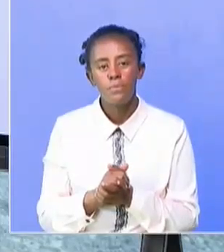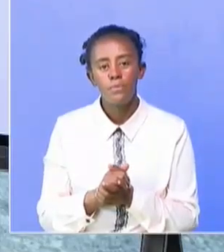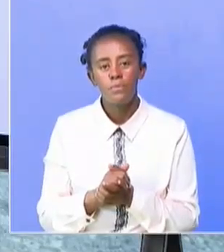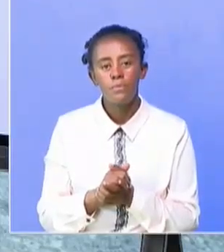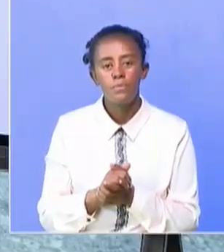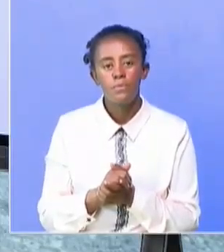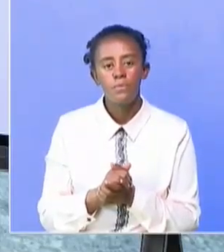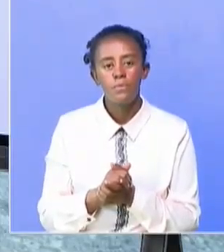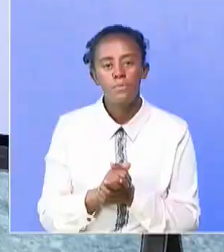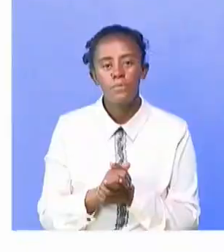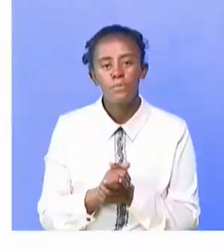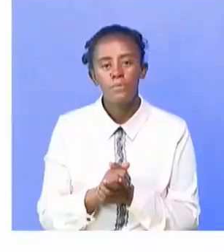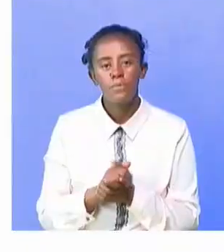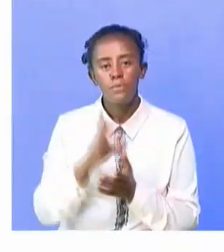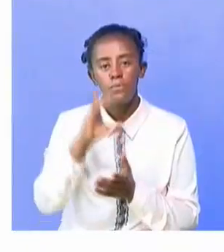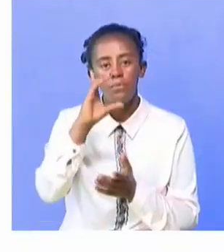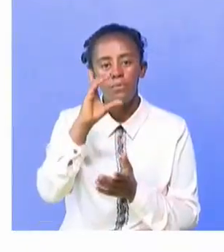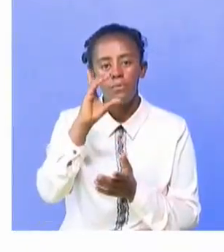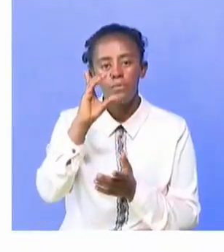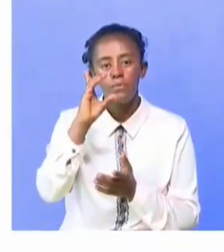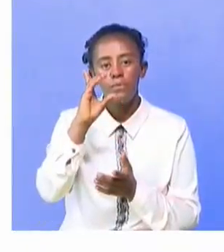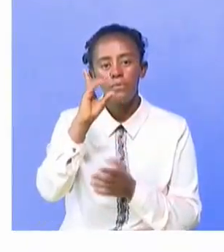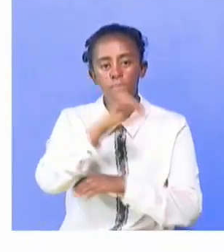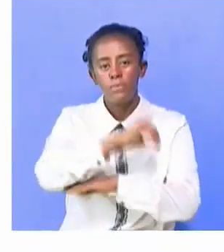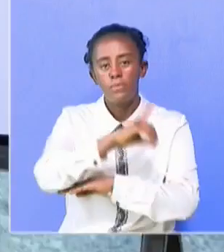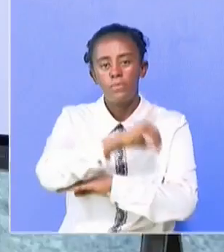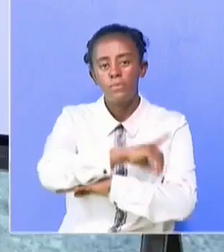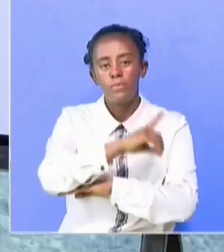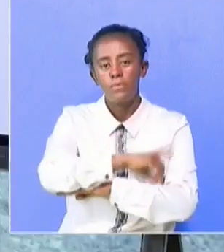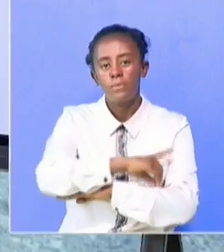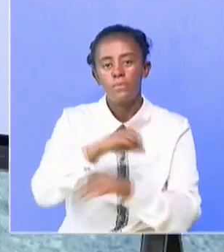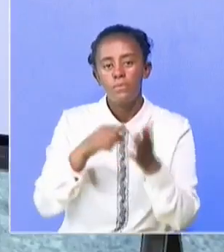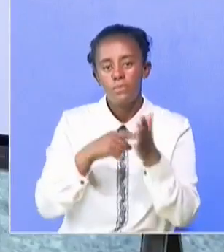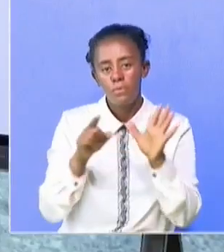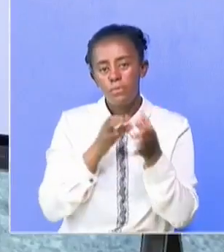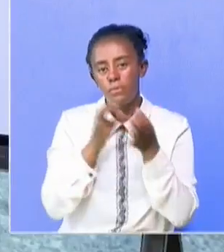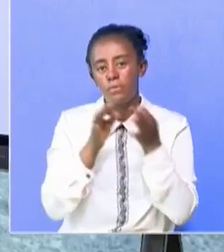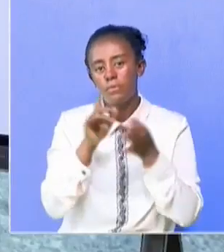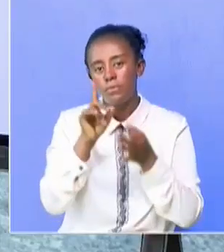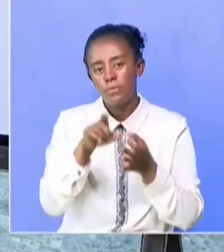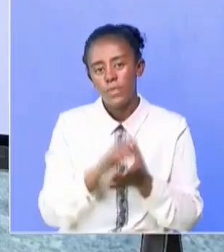And then the date is clearly stated here now.